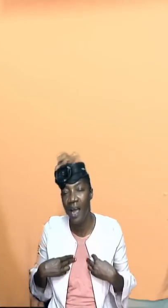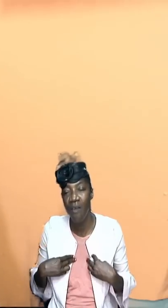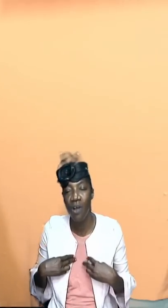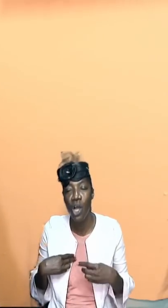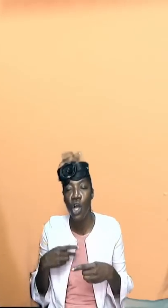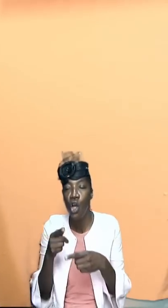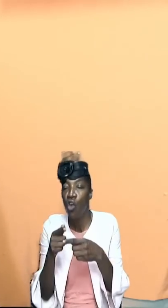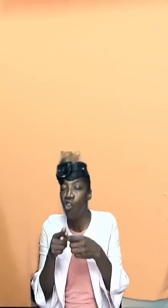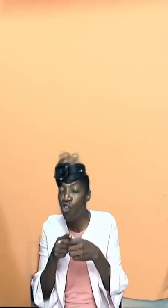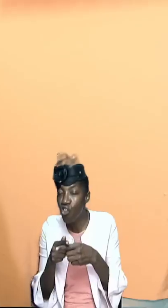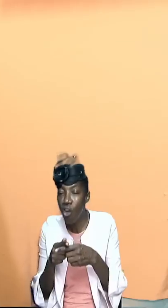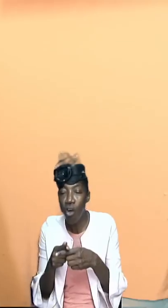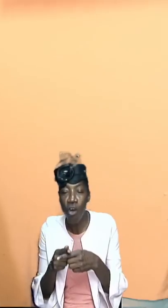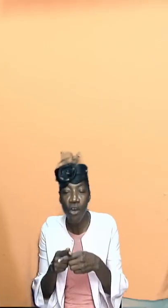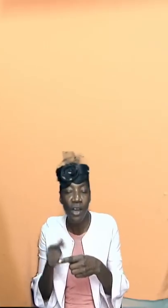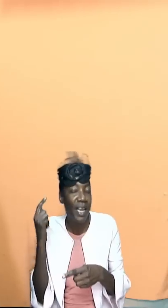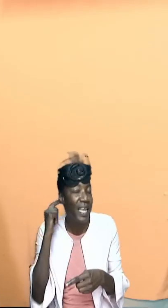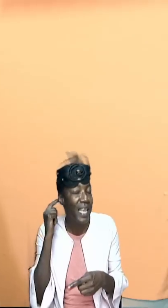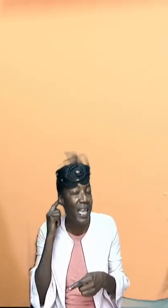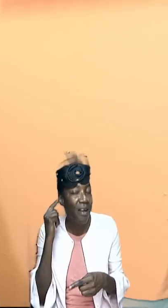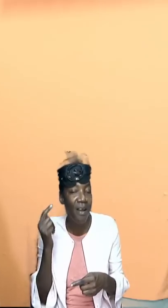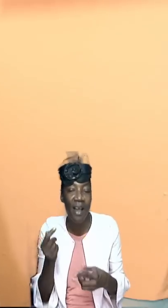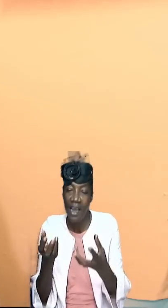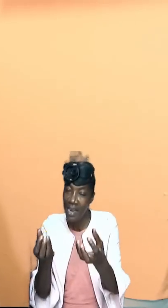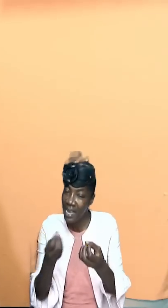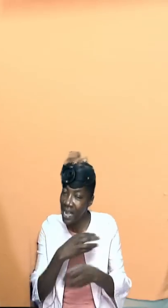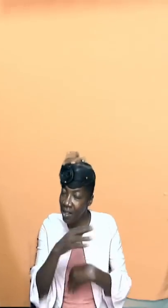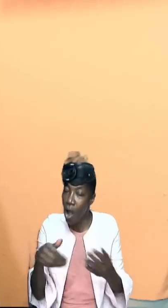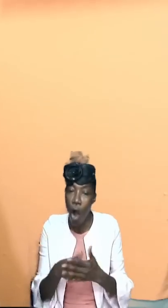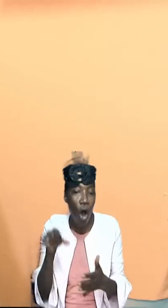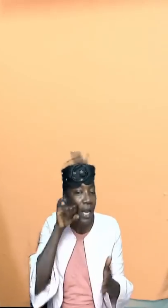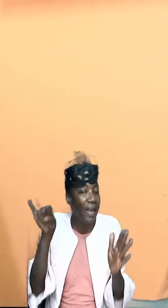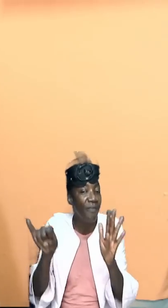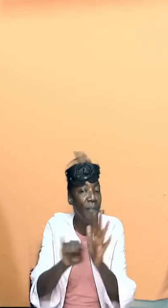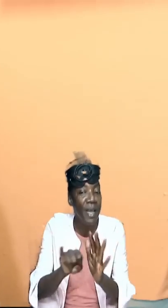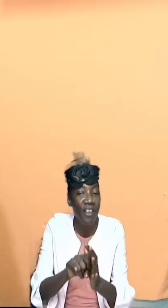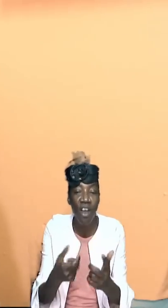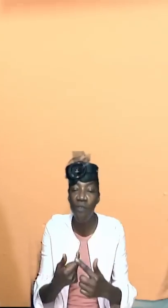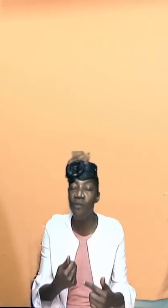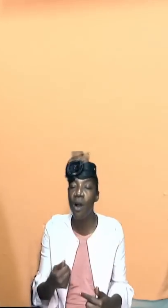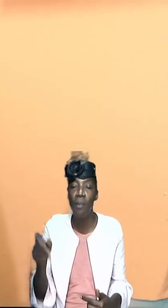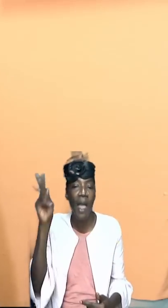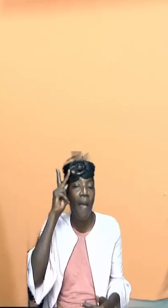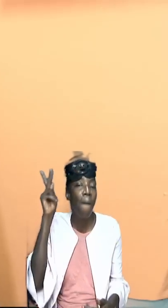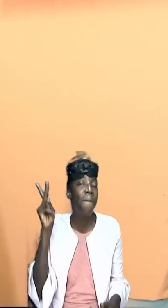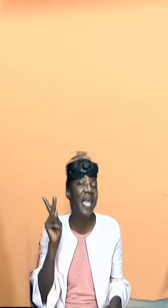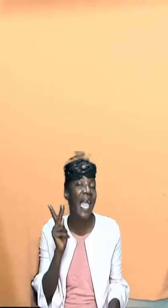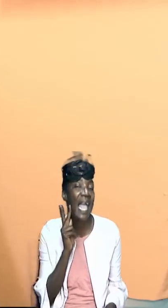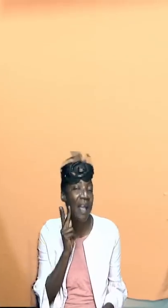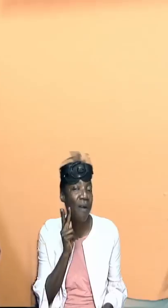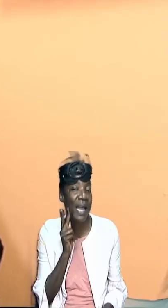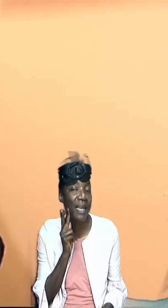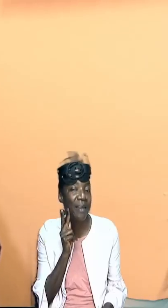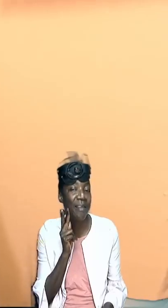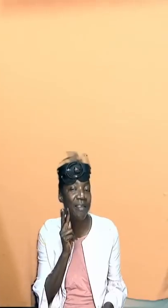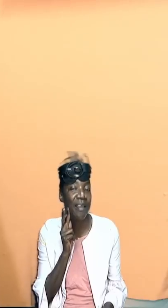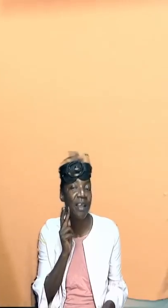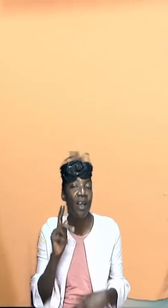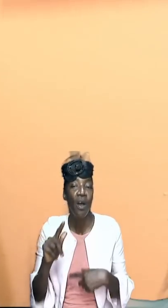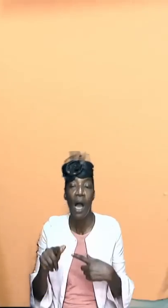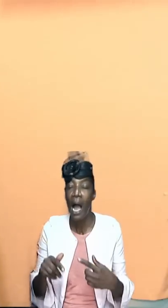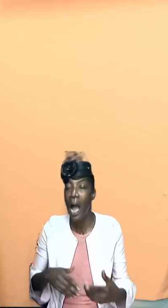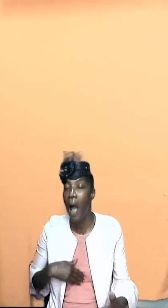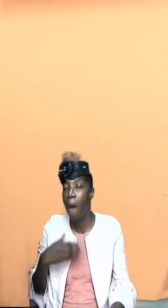they got all of that information from their parents. It's just that when at